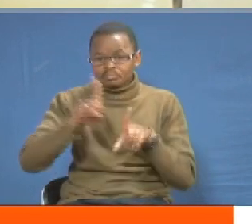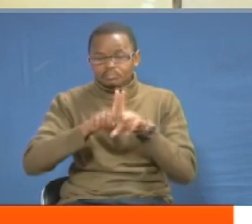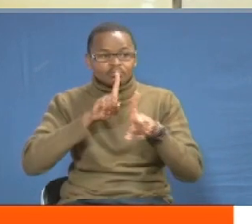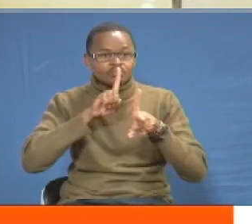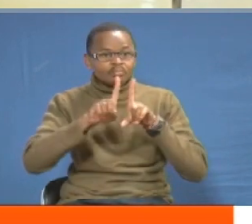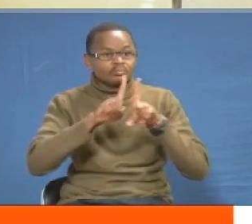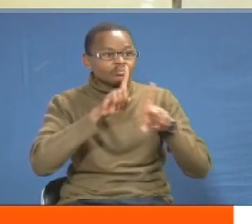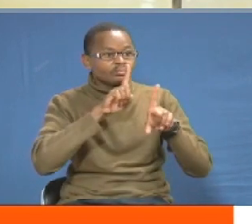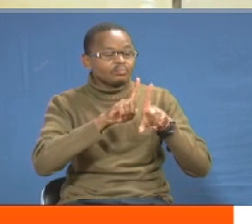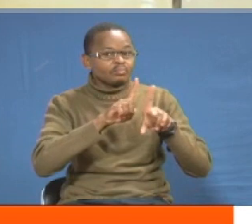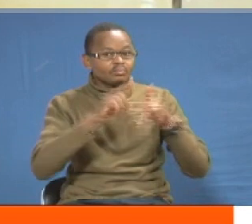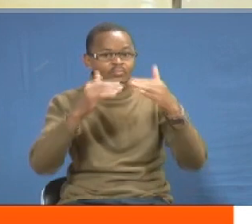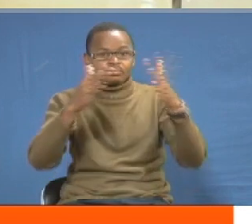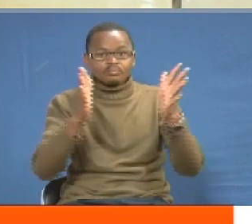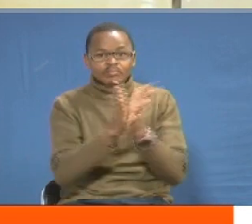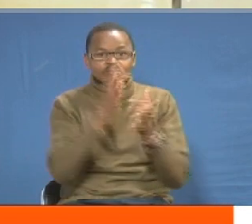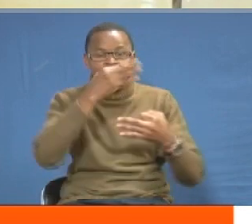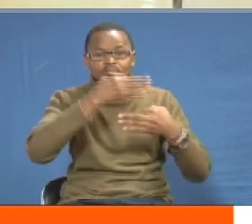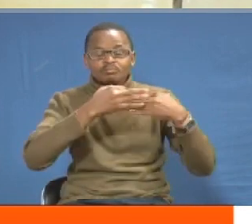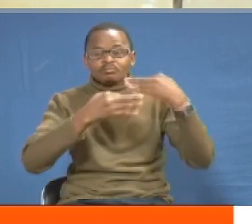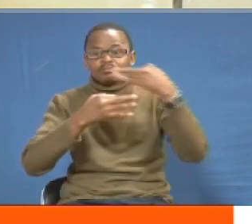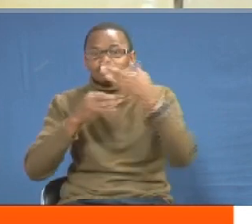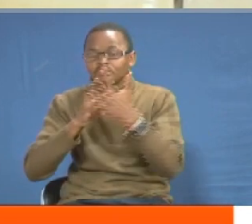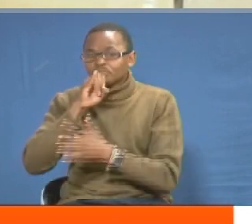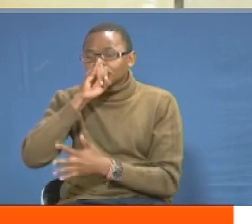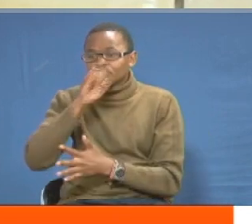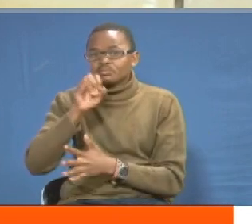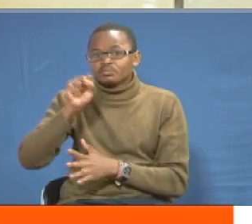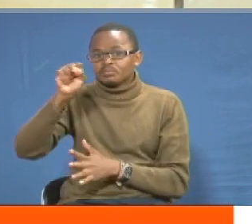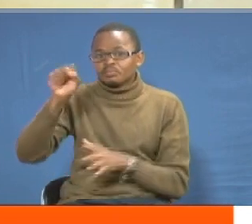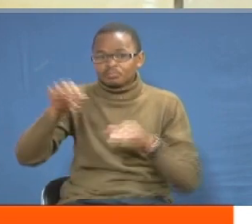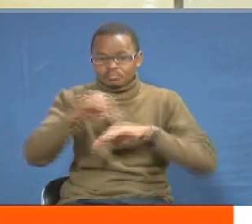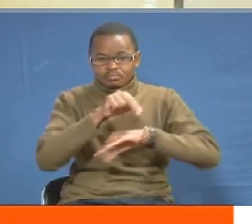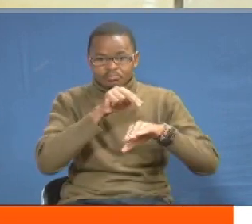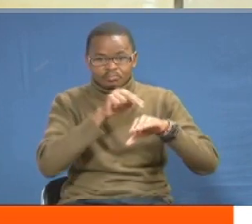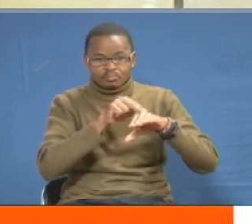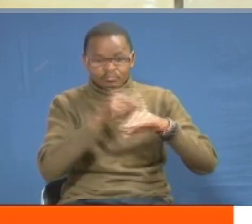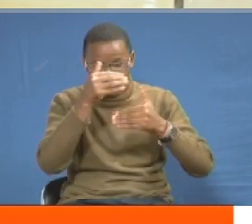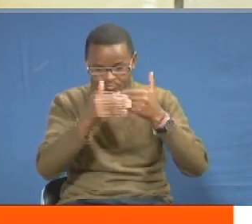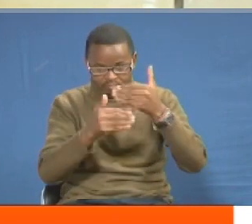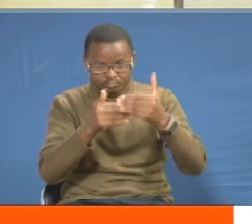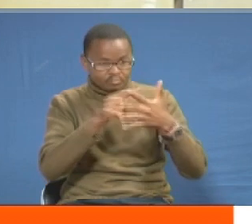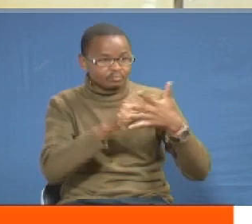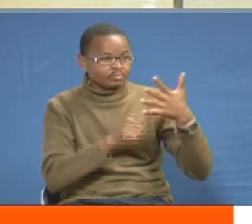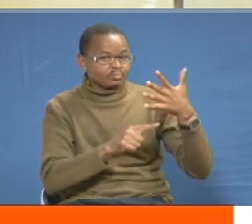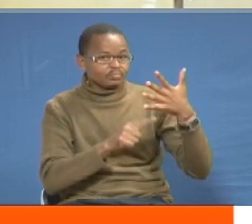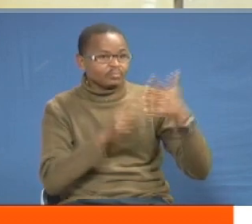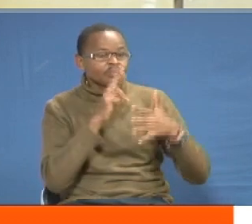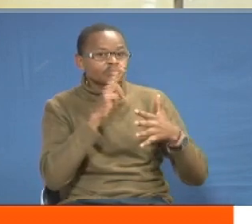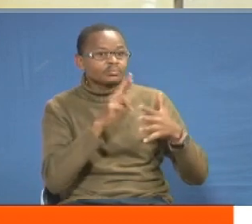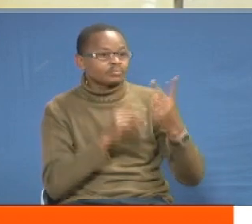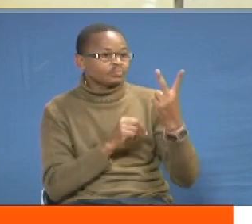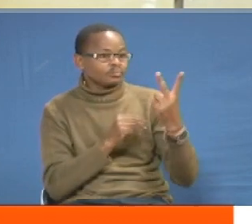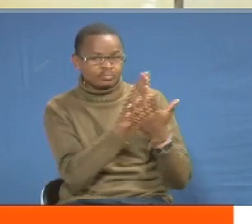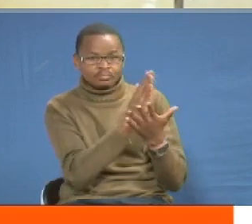Because even as we talk about community structures, it is a political nation, and political processes are what